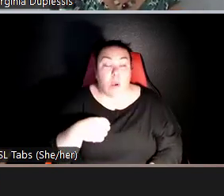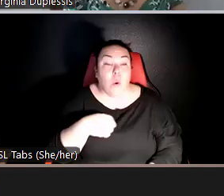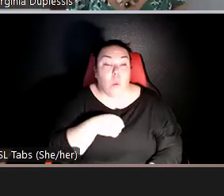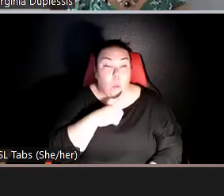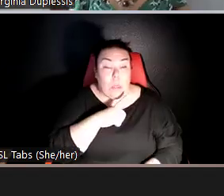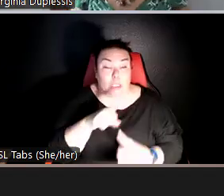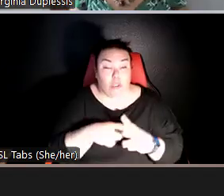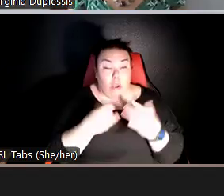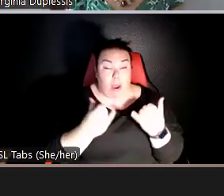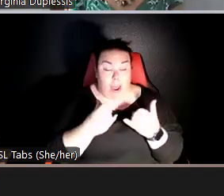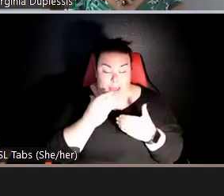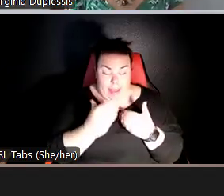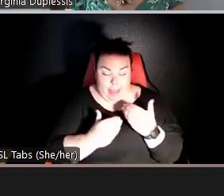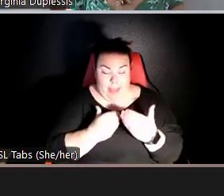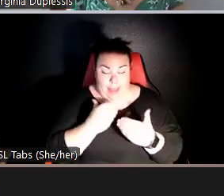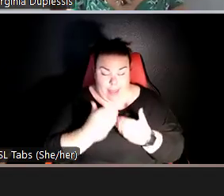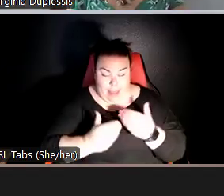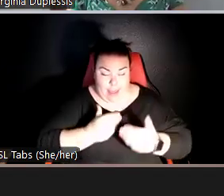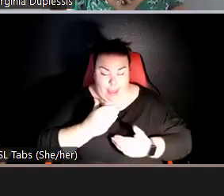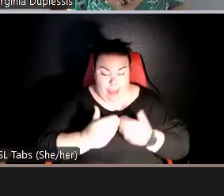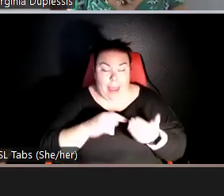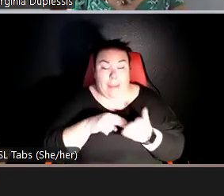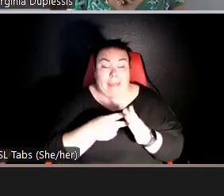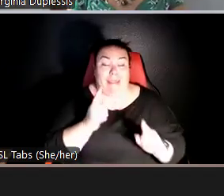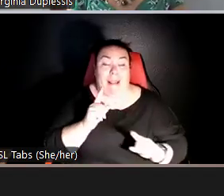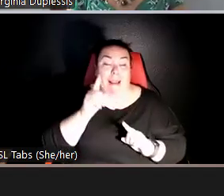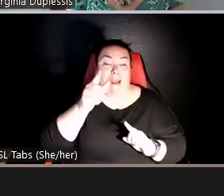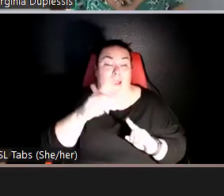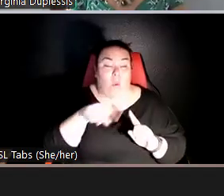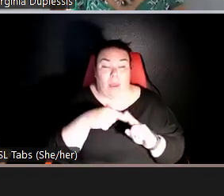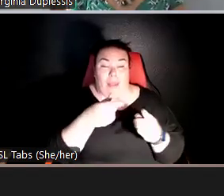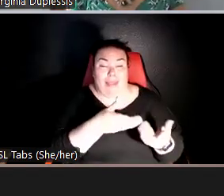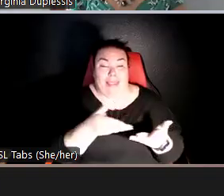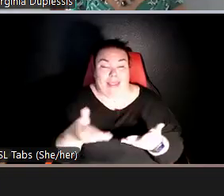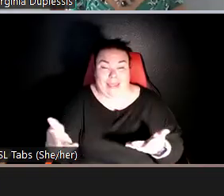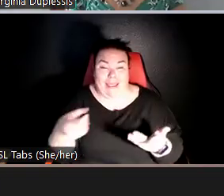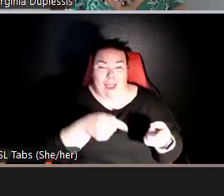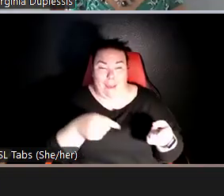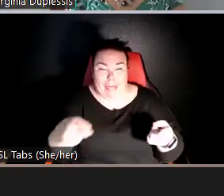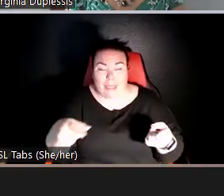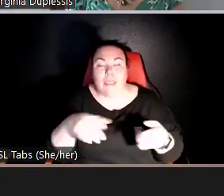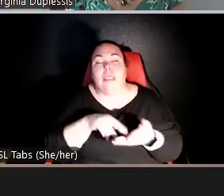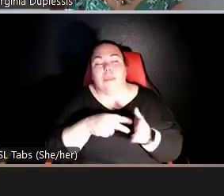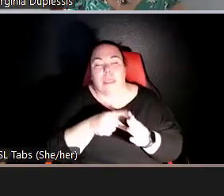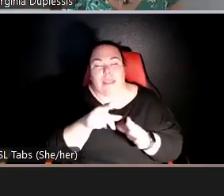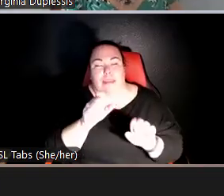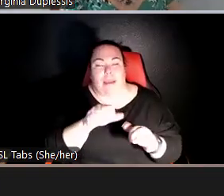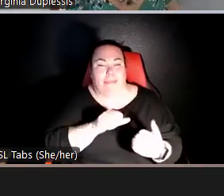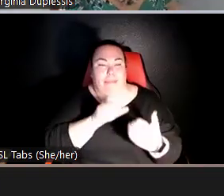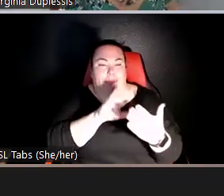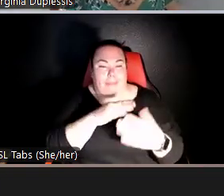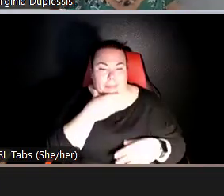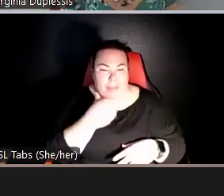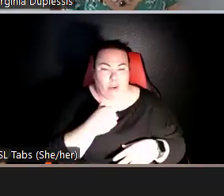meet people with this compassion instead of the chaos, and really prevent that re-traumatization